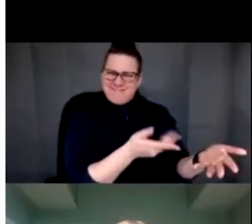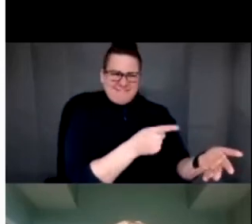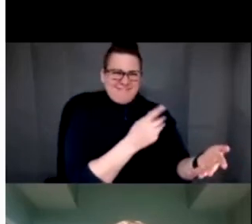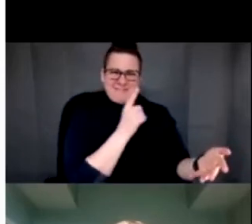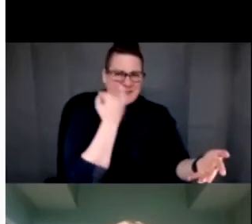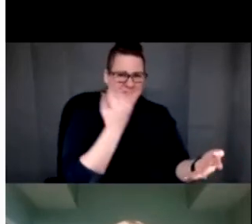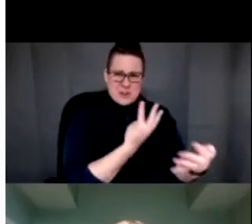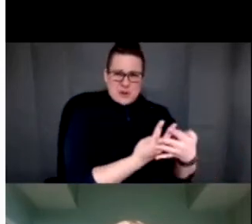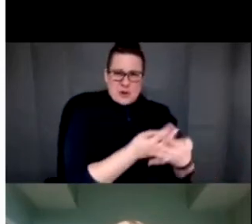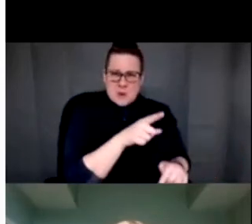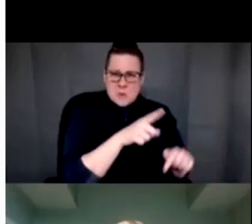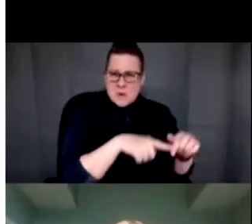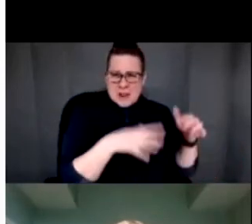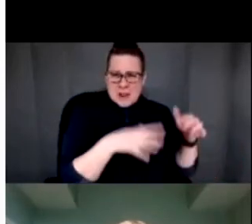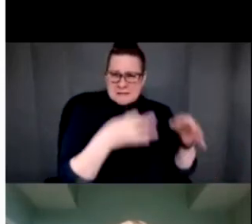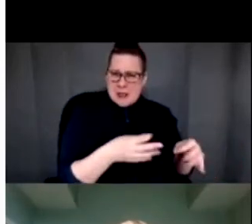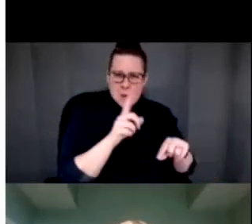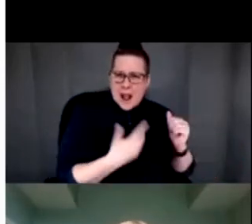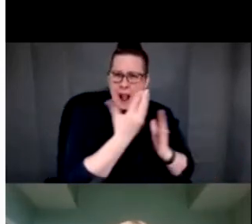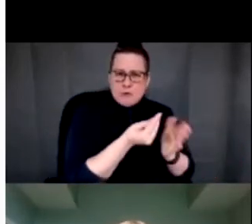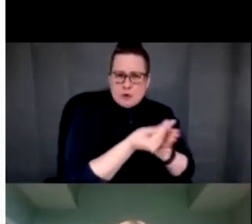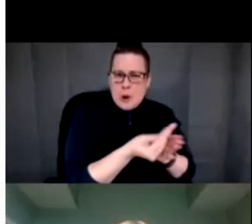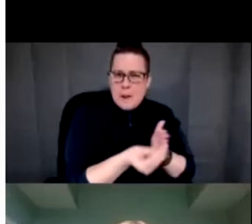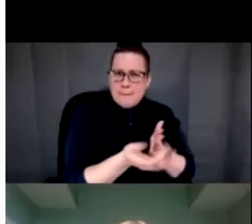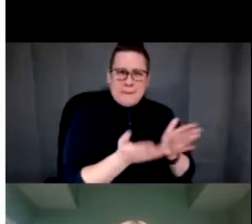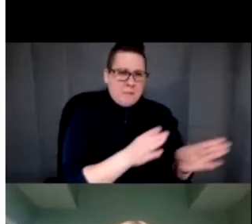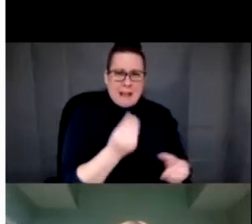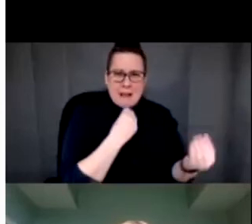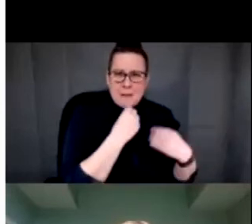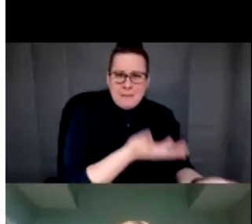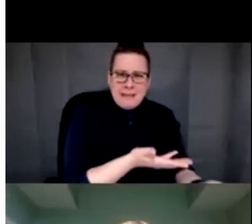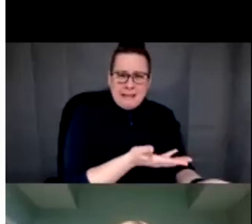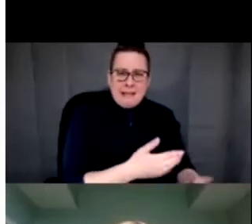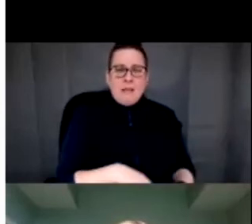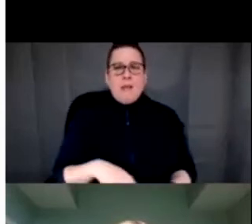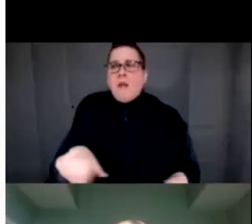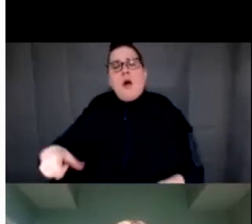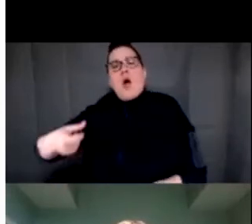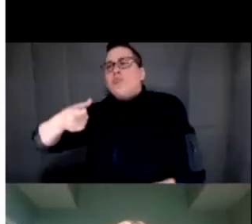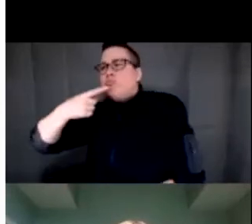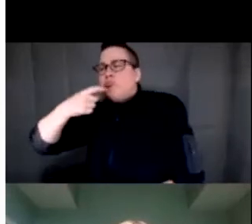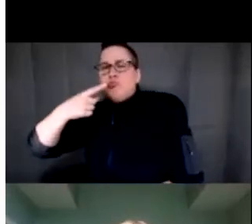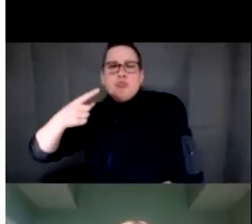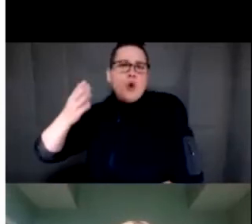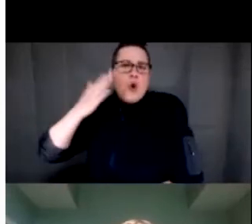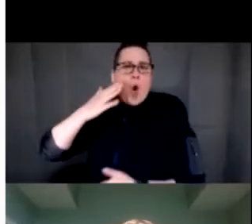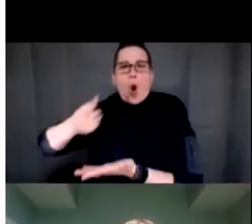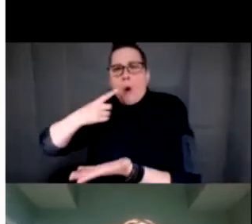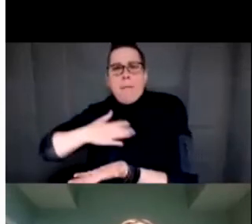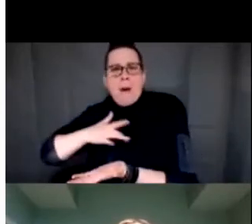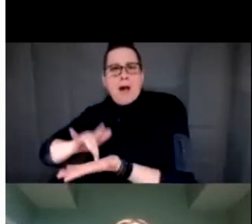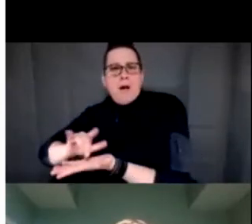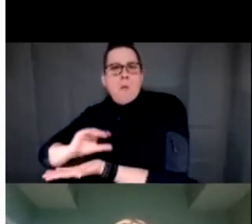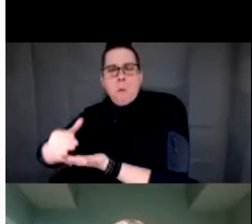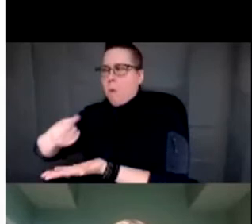goes into that when you're incarcerated. In terms of taking your medicine and correct dosages, pretty much you